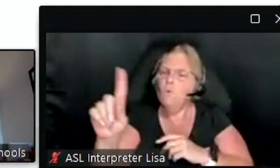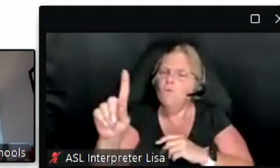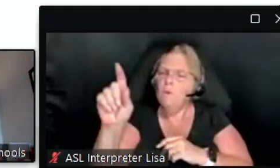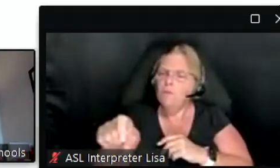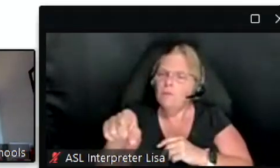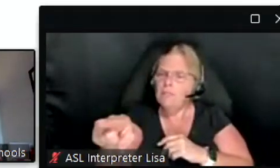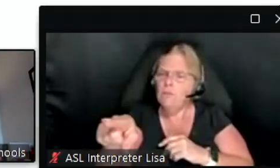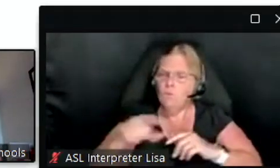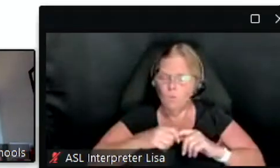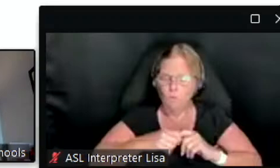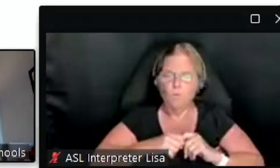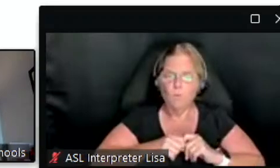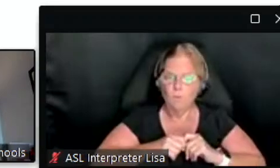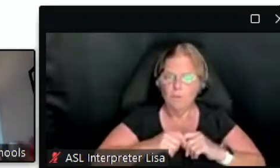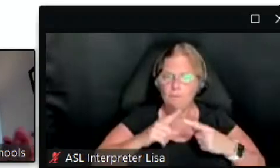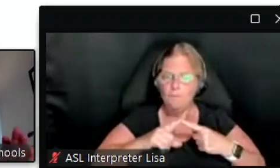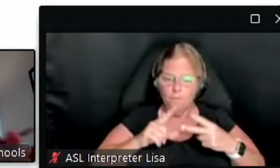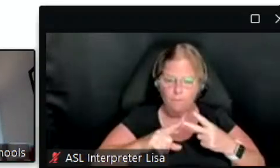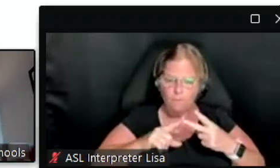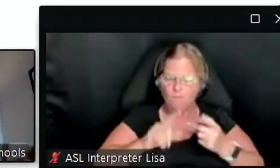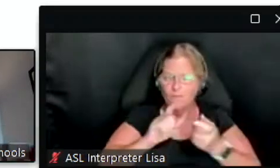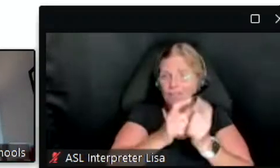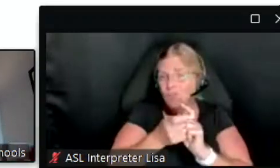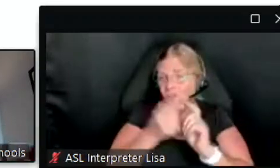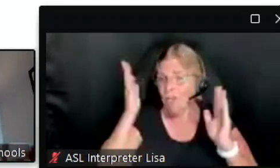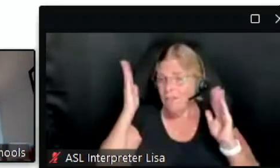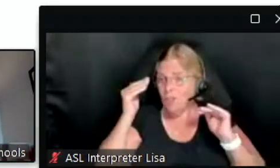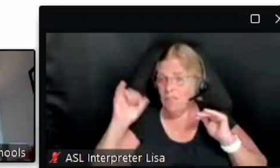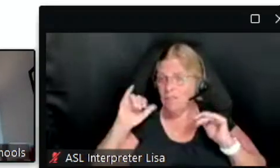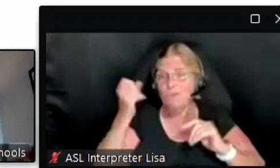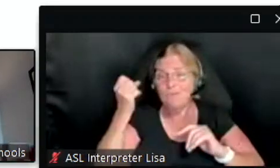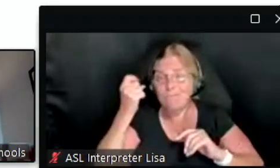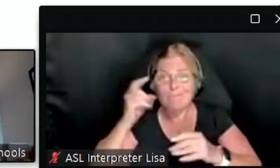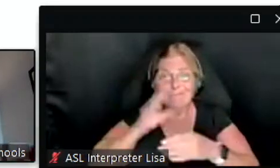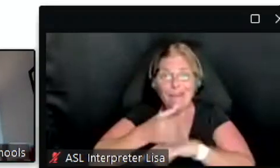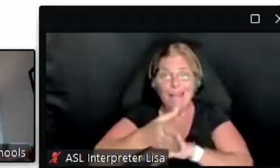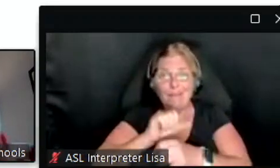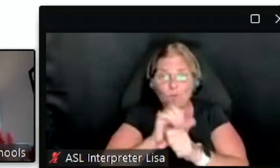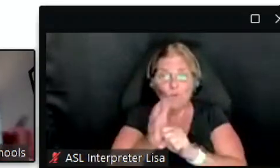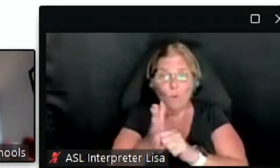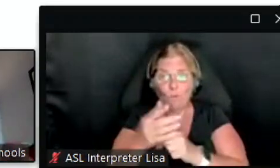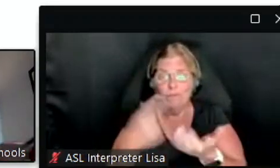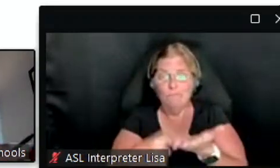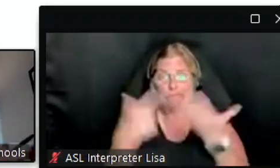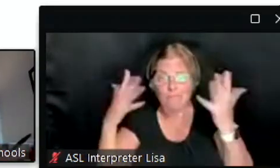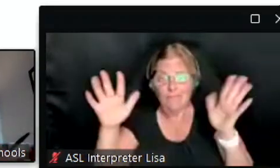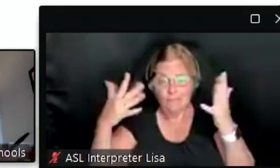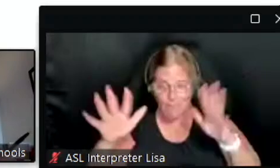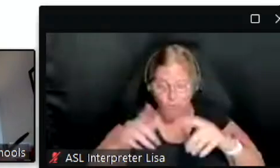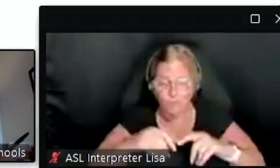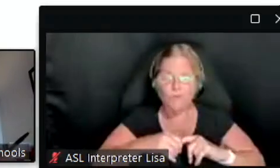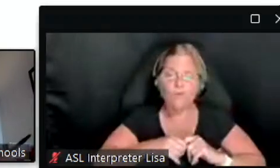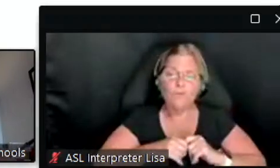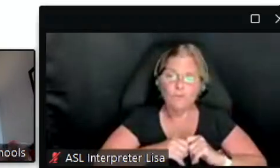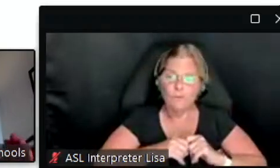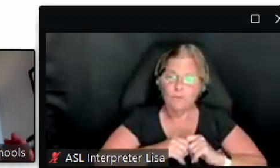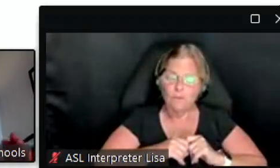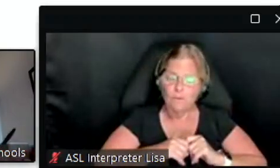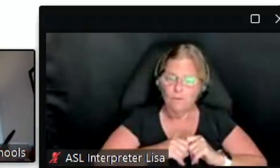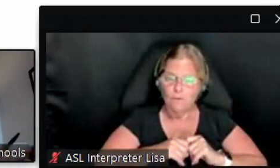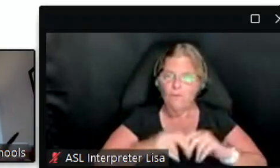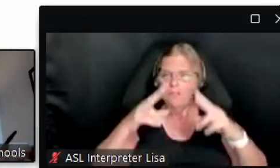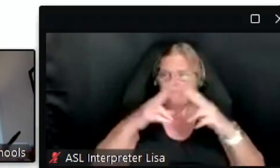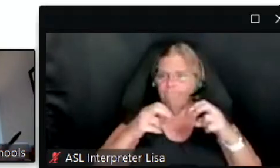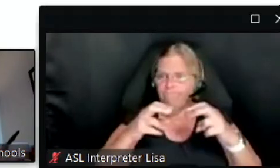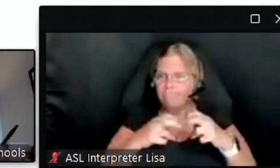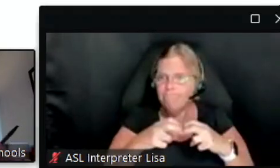And then just changing expectations post-COVID. I think it was brought up a little earlier today, and just looking at, maybe